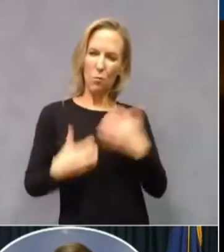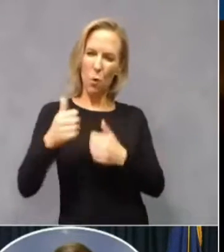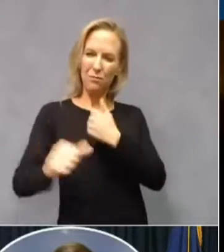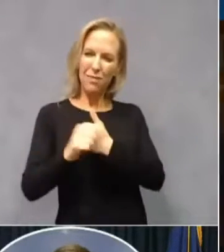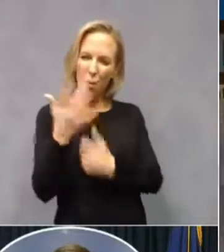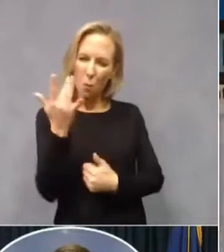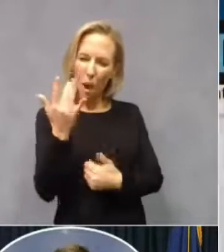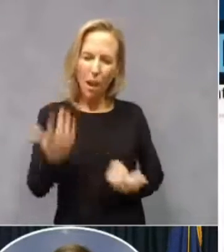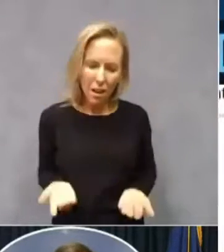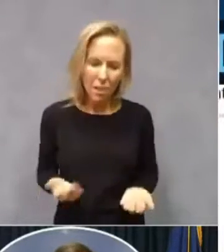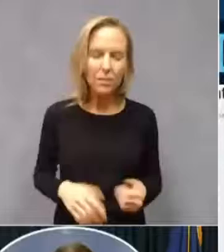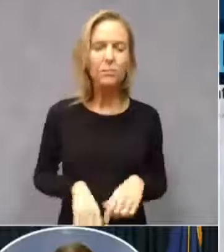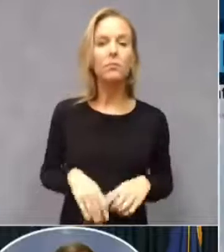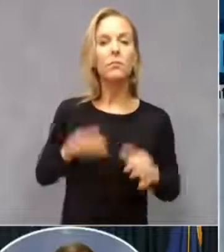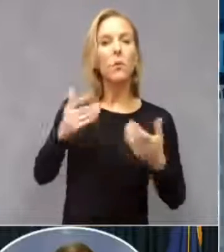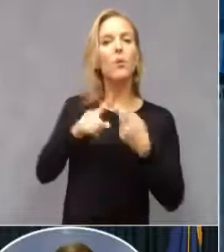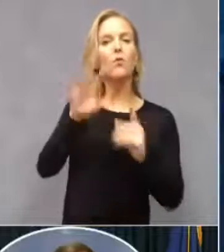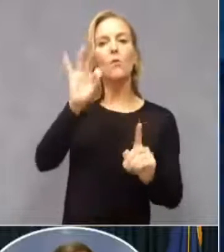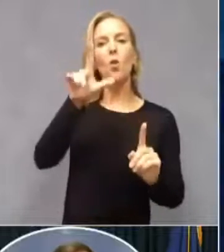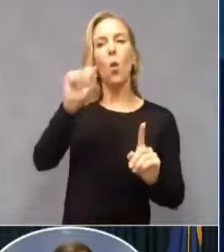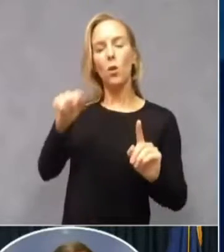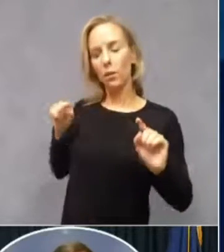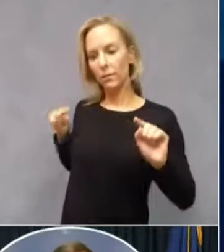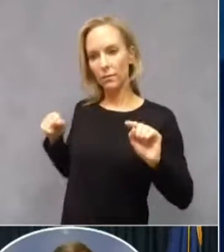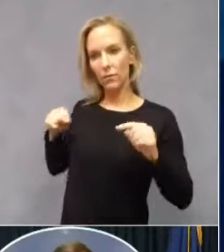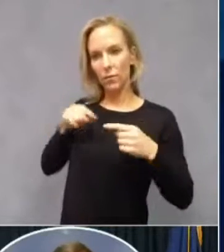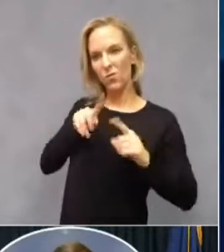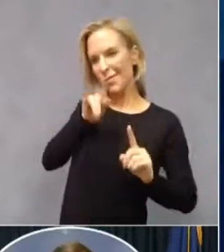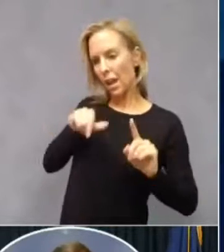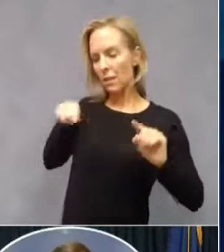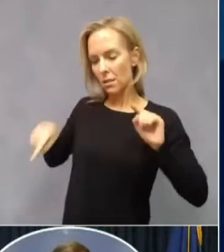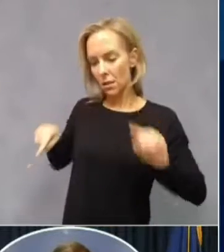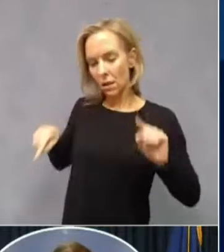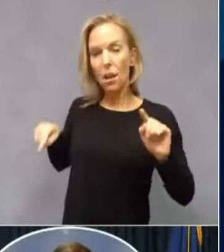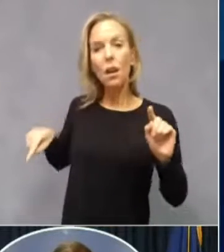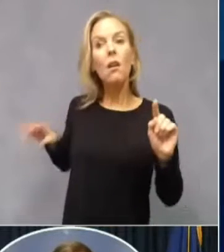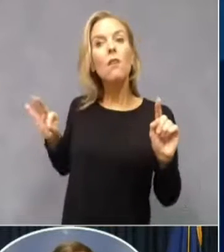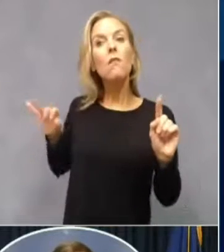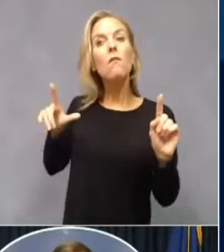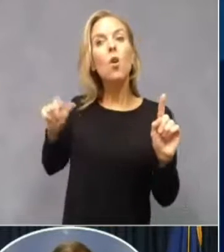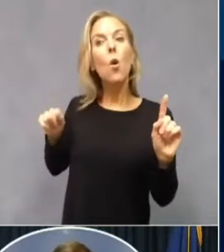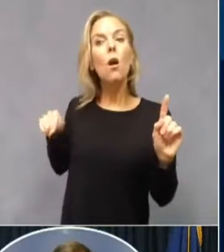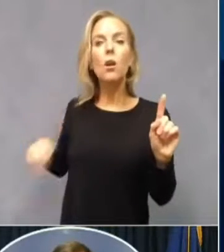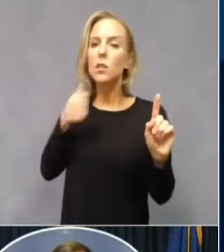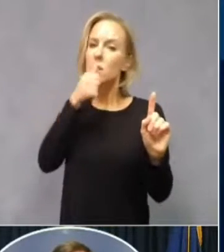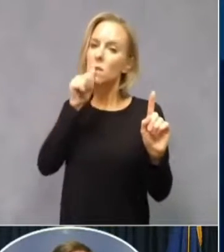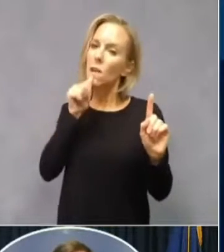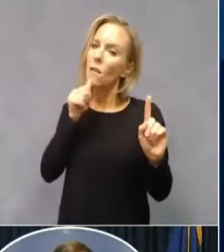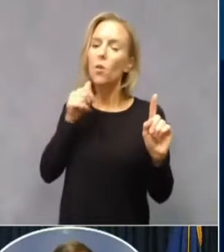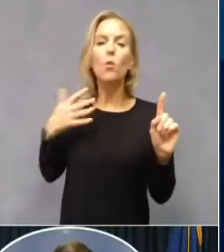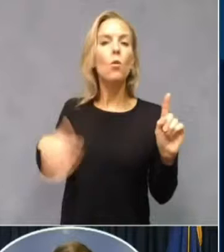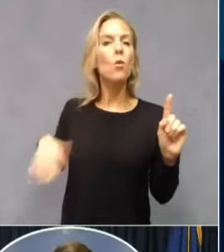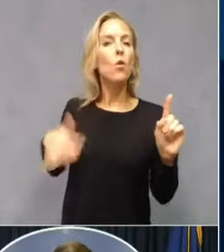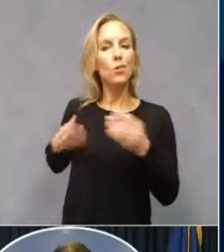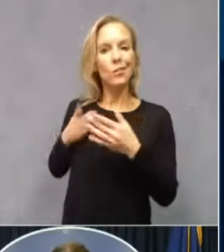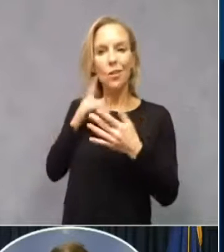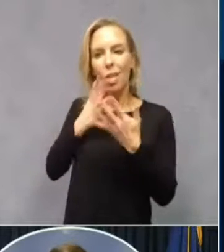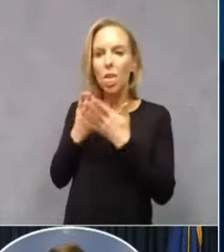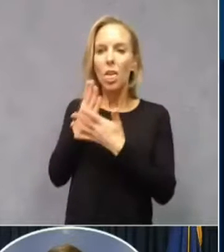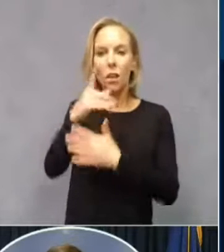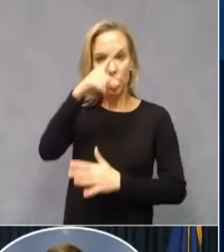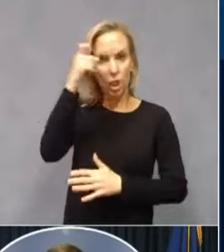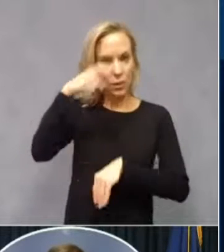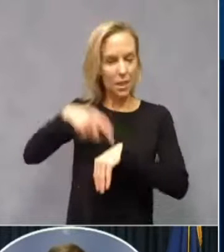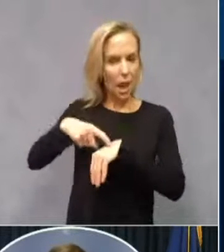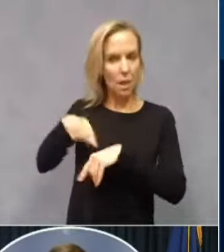us and Florida. Florida suffered this summer in a horrible way. They got hit hard, and